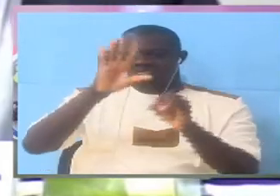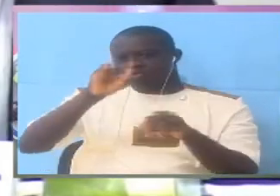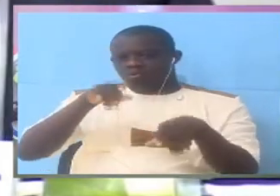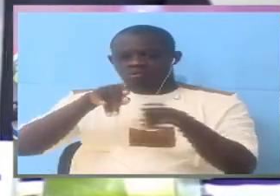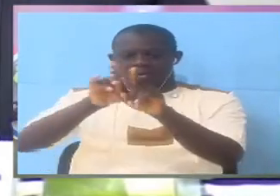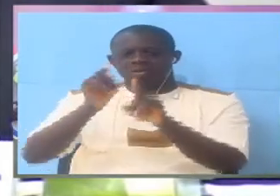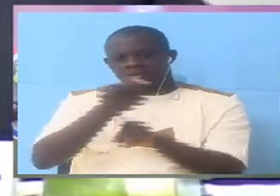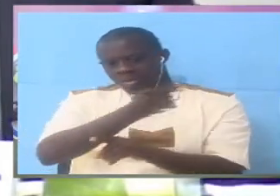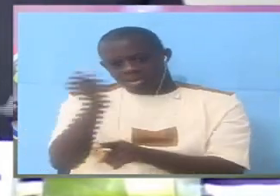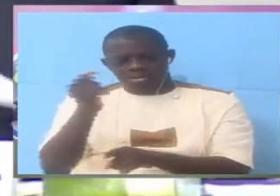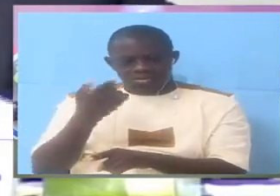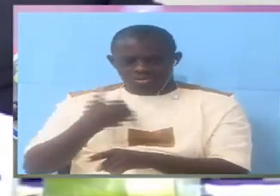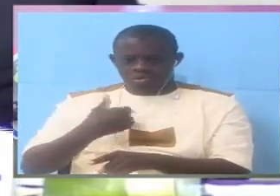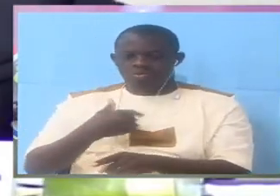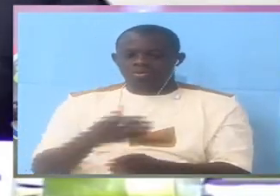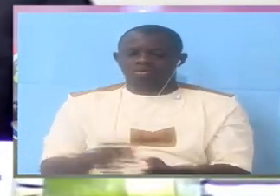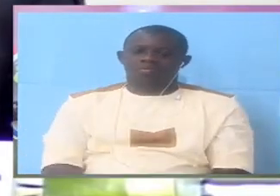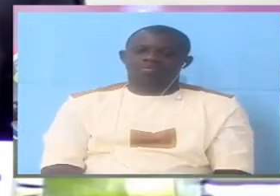are